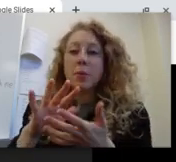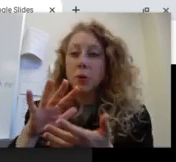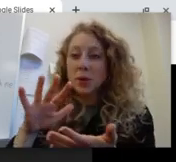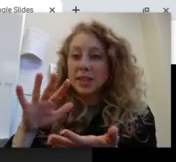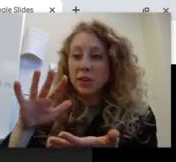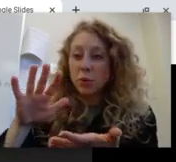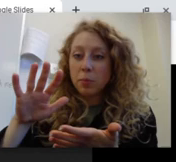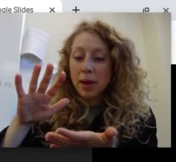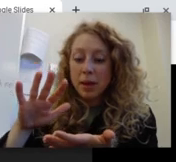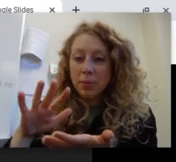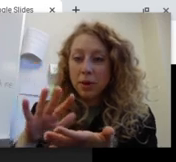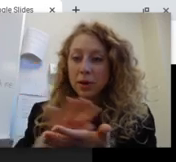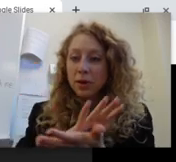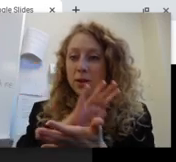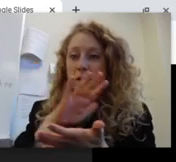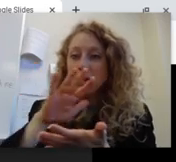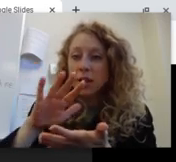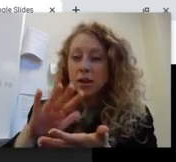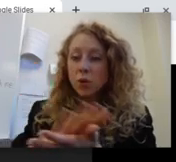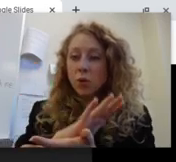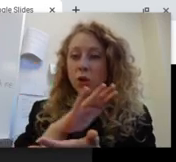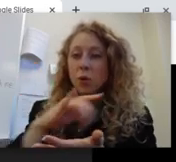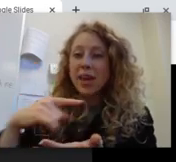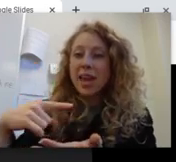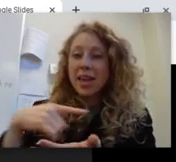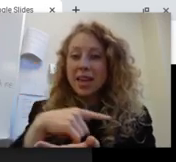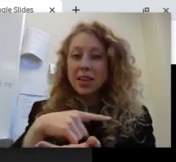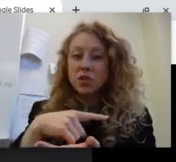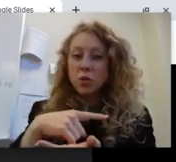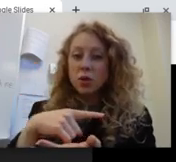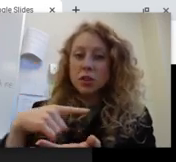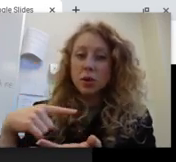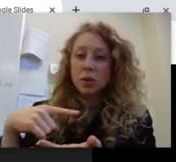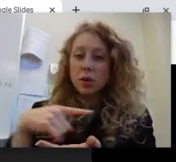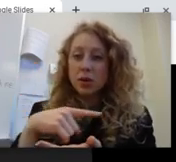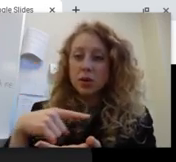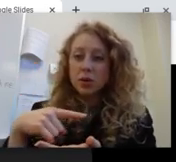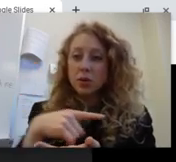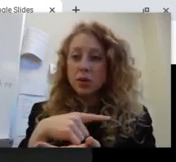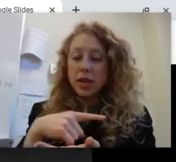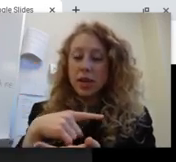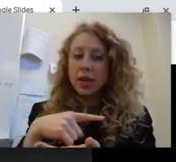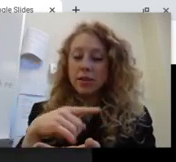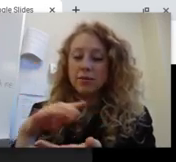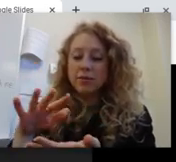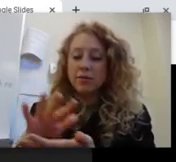But remember when we sign the word paper, we're going in towards